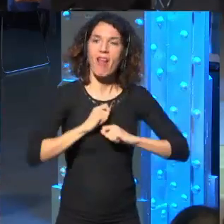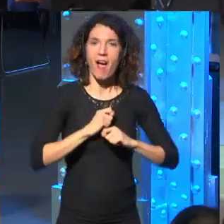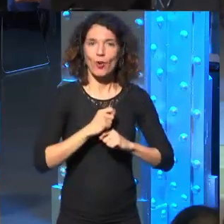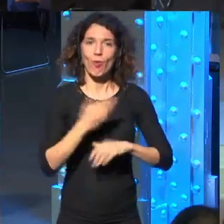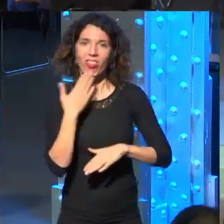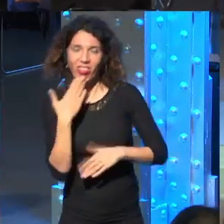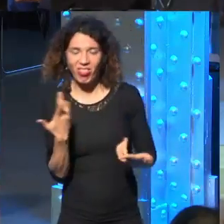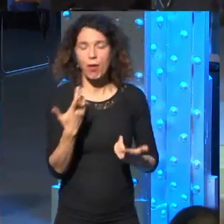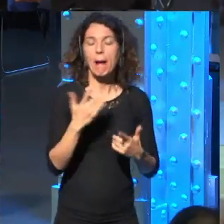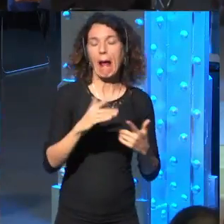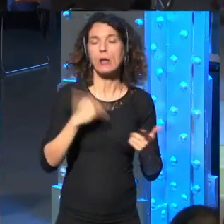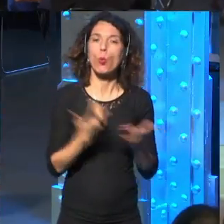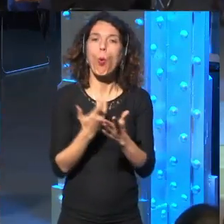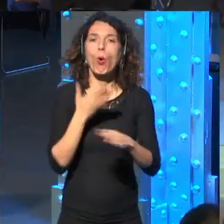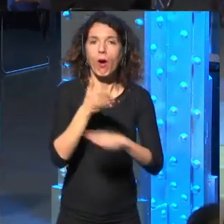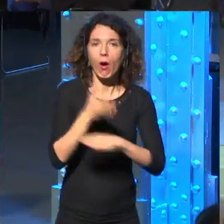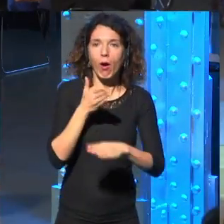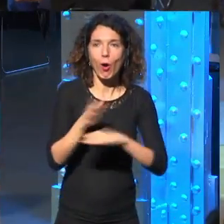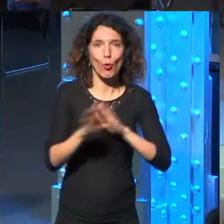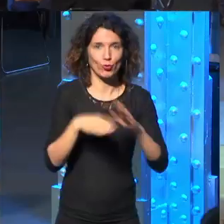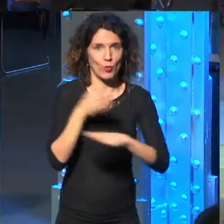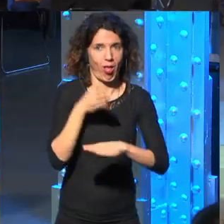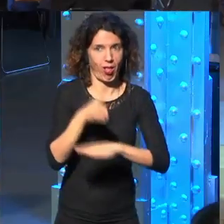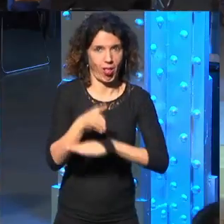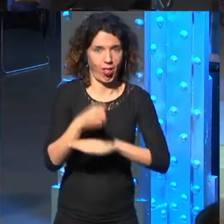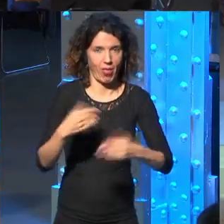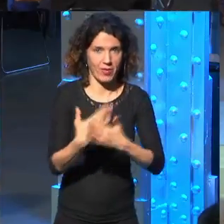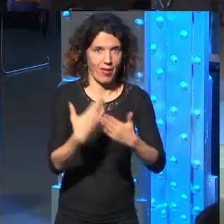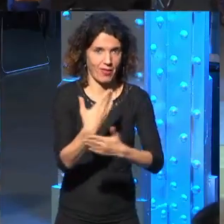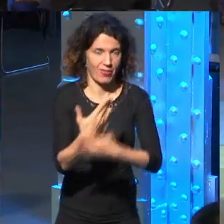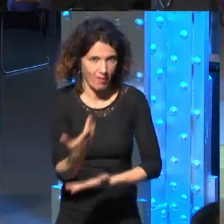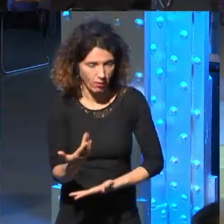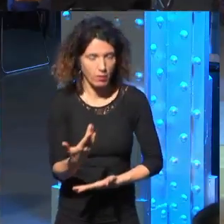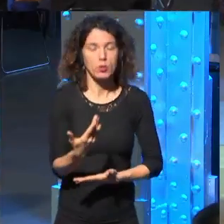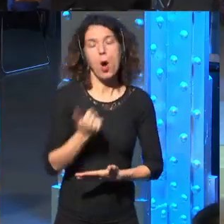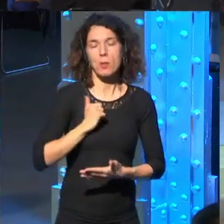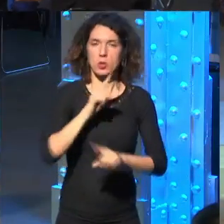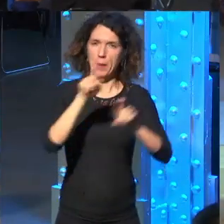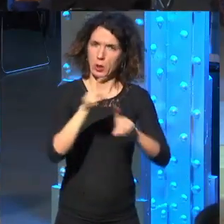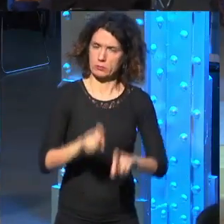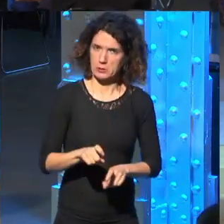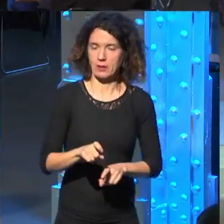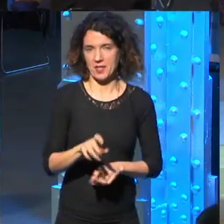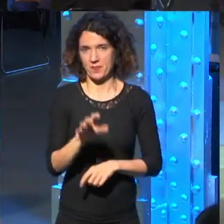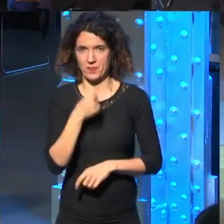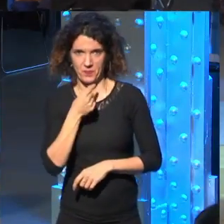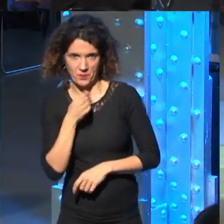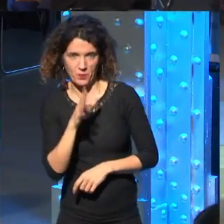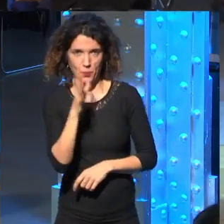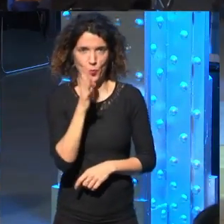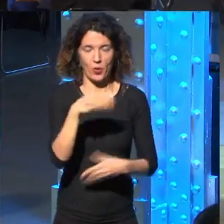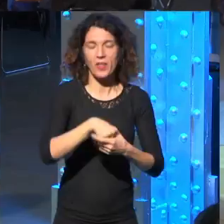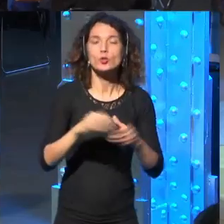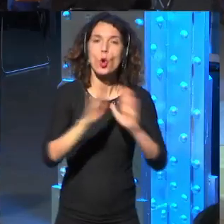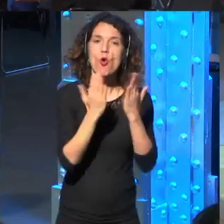So I ask questions. And the funniest, this is in my previous novel, Strangers in My Mind. I say, where do you buy this rice